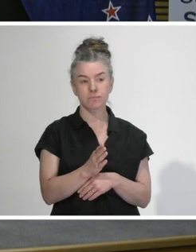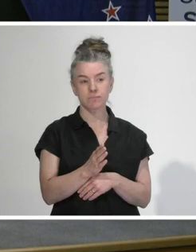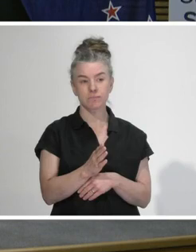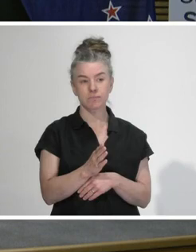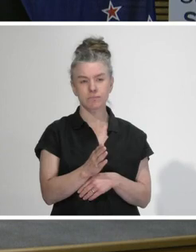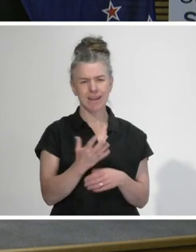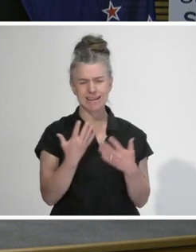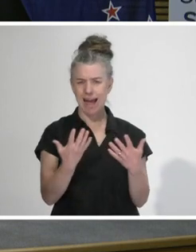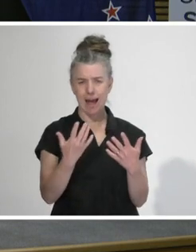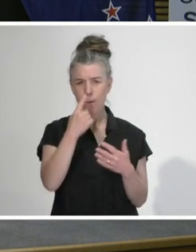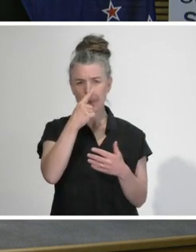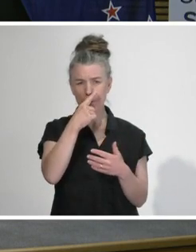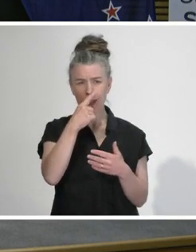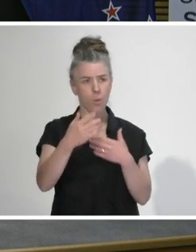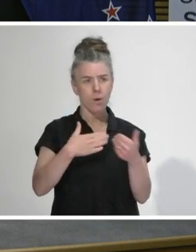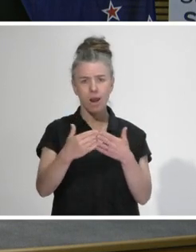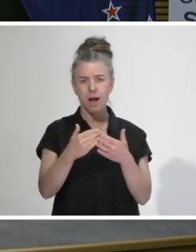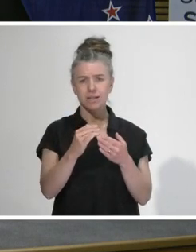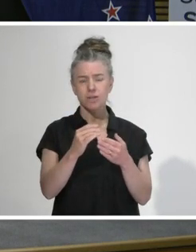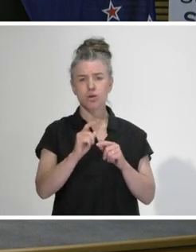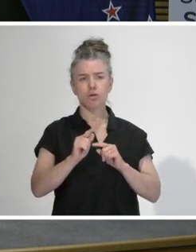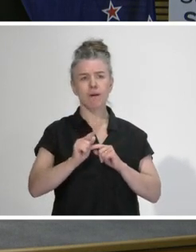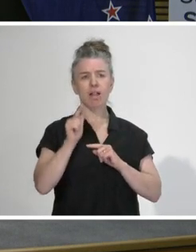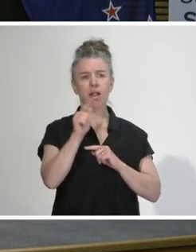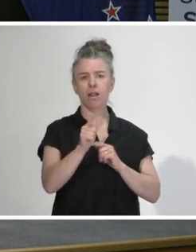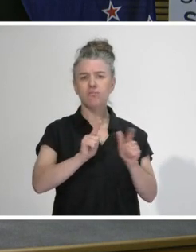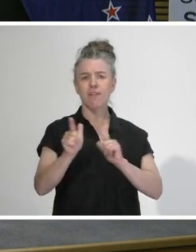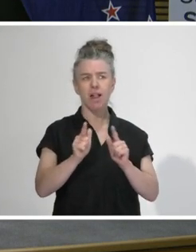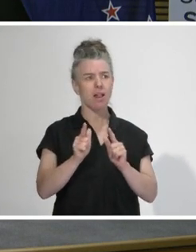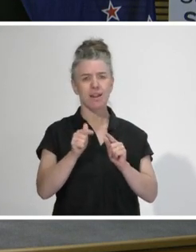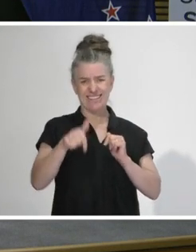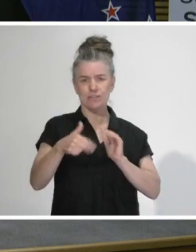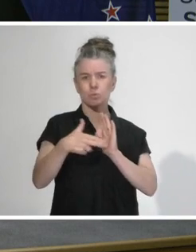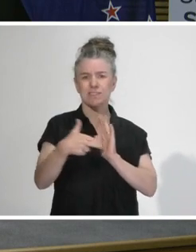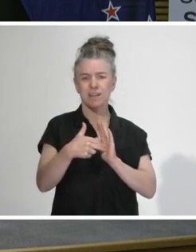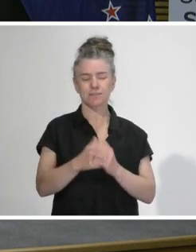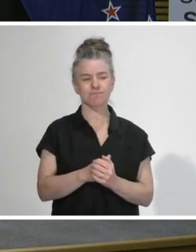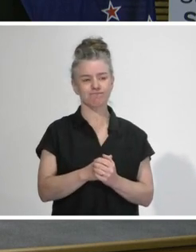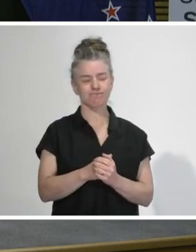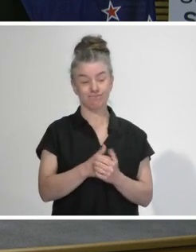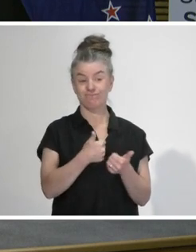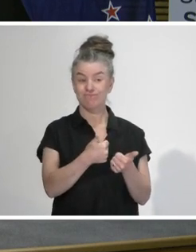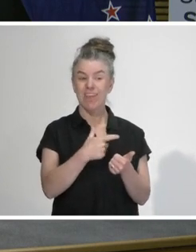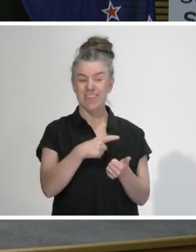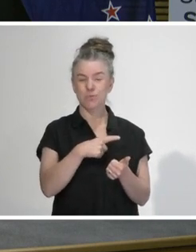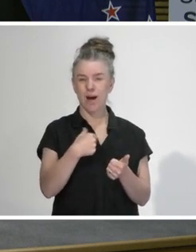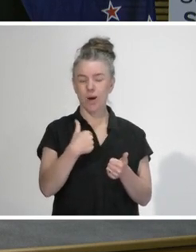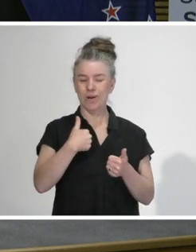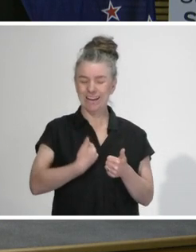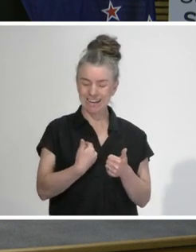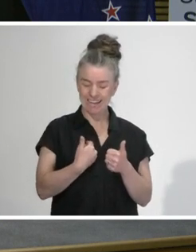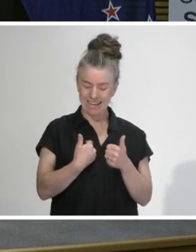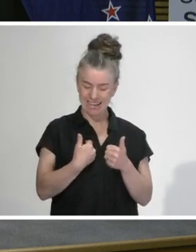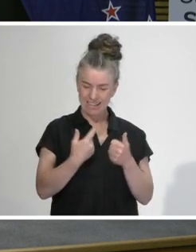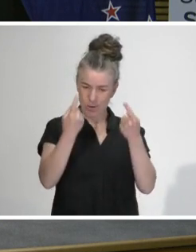do they just go on the website, or what's the... So this is one of the reasons why, of course, there is quite a bit to prepare around putting every single person who